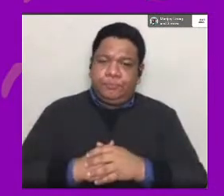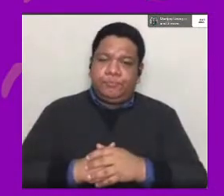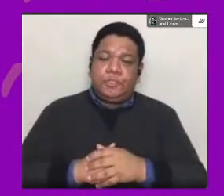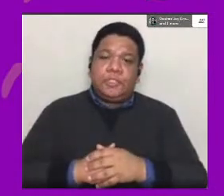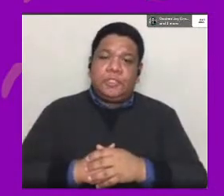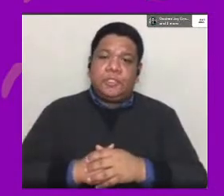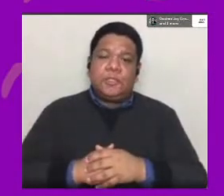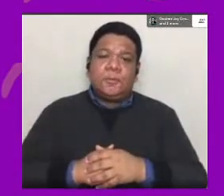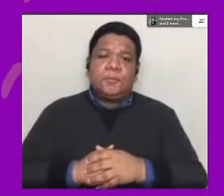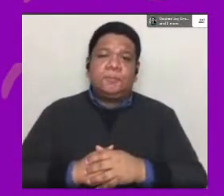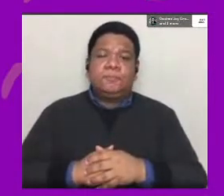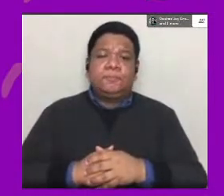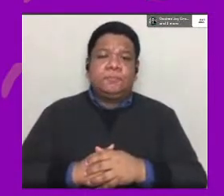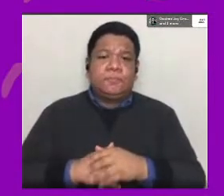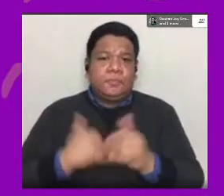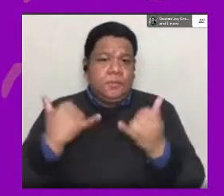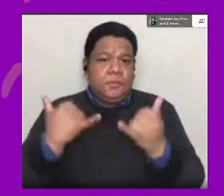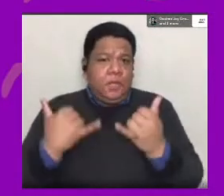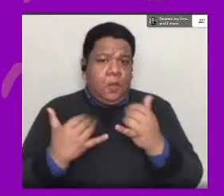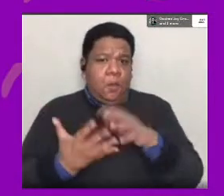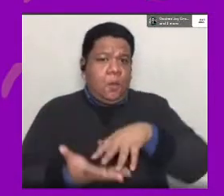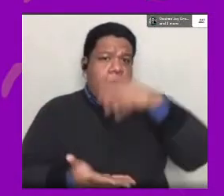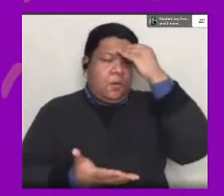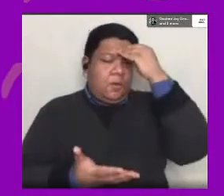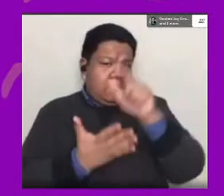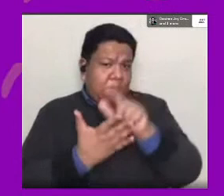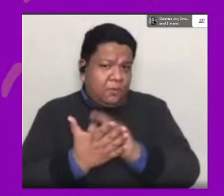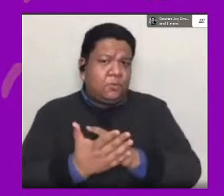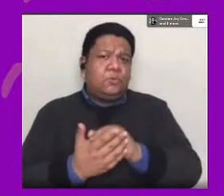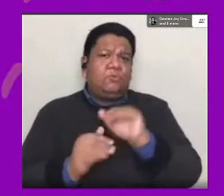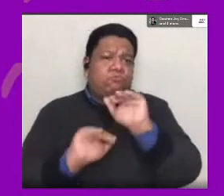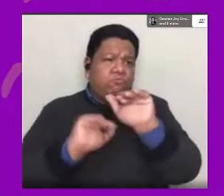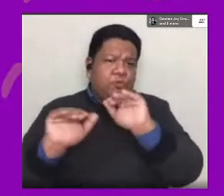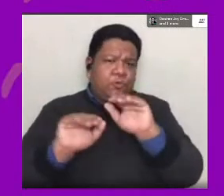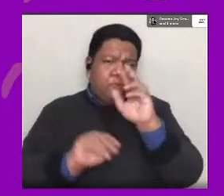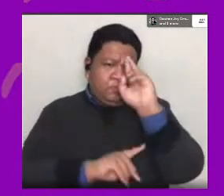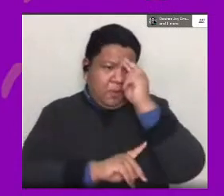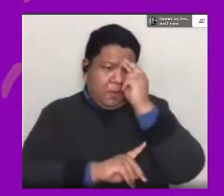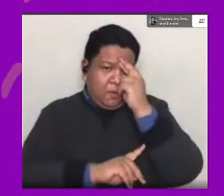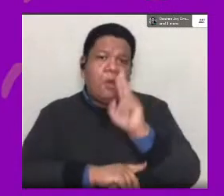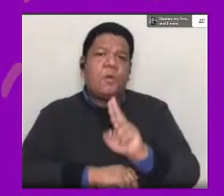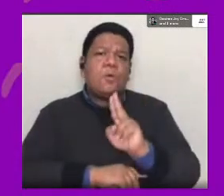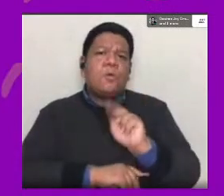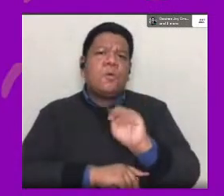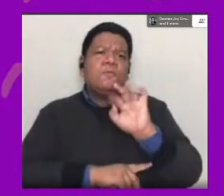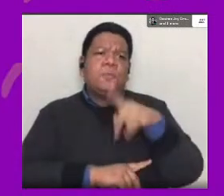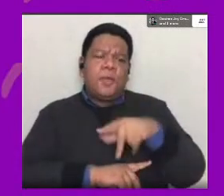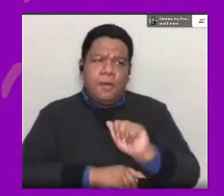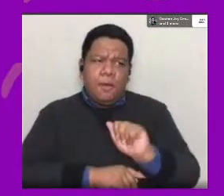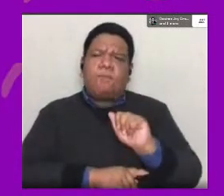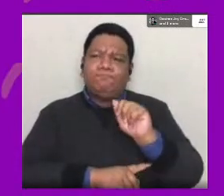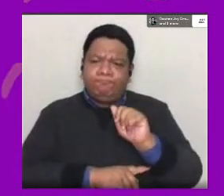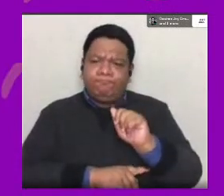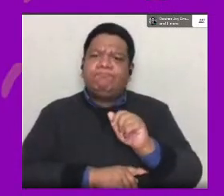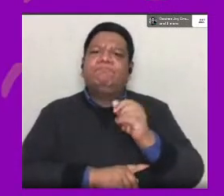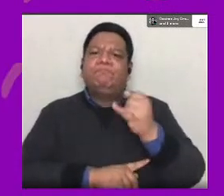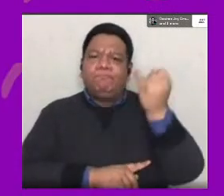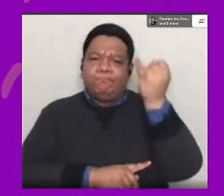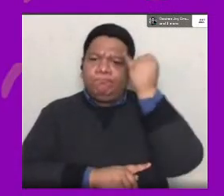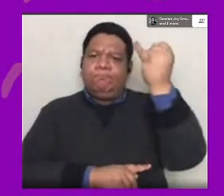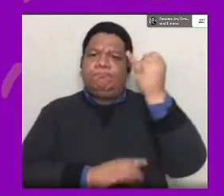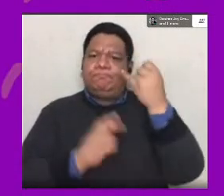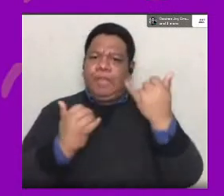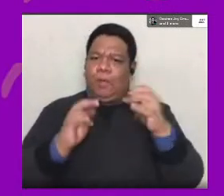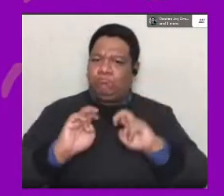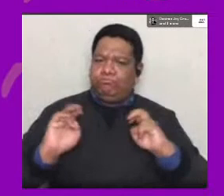It is with these lessons and reminders that UNFPA came to co-convene and co-conceptualize this roundtable